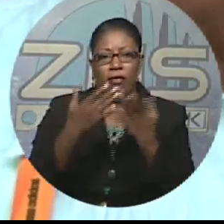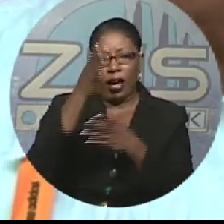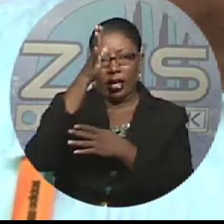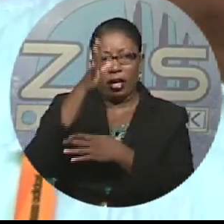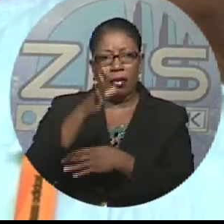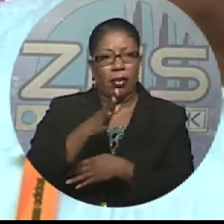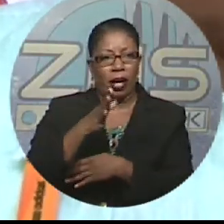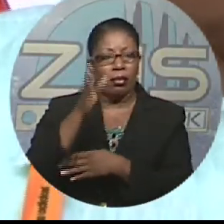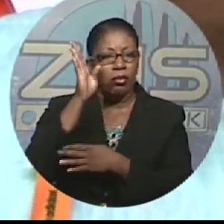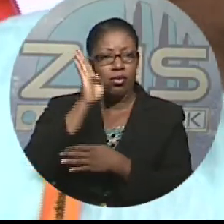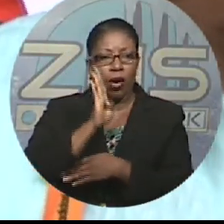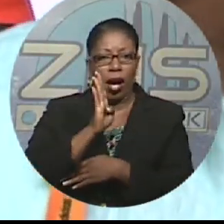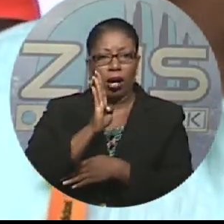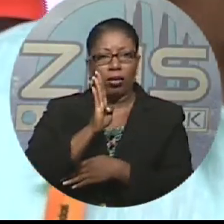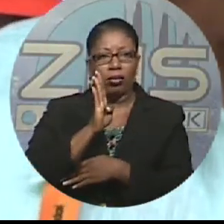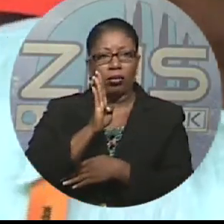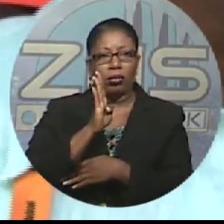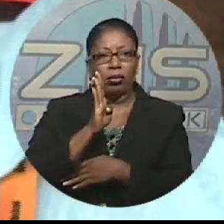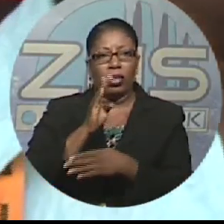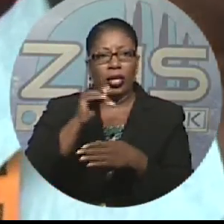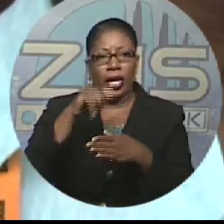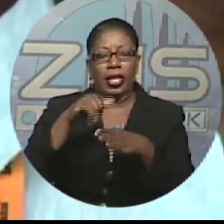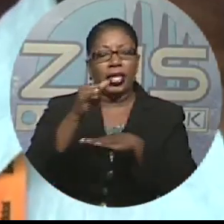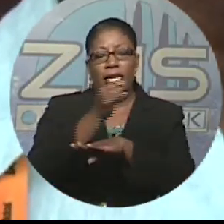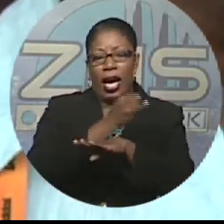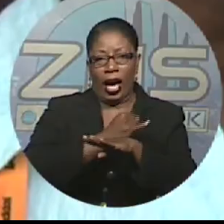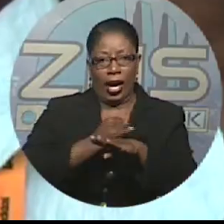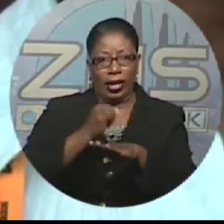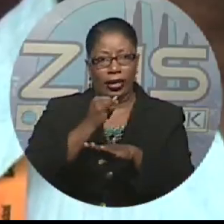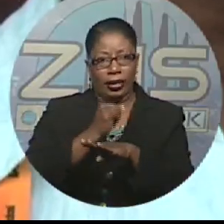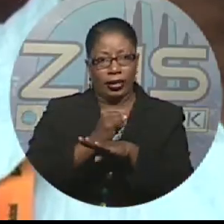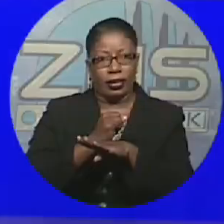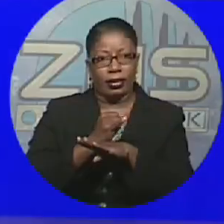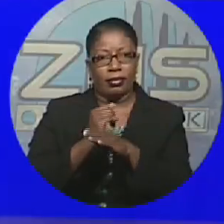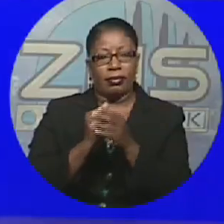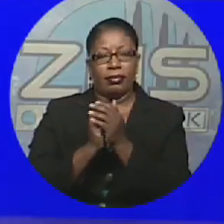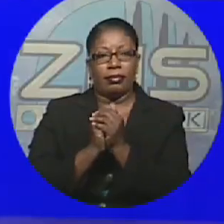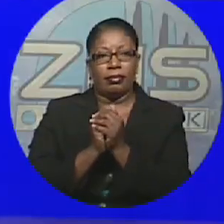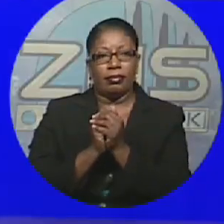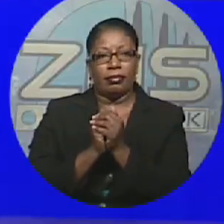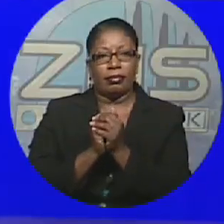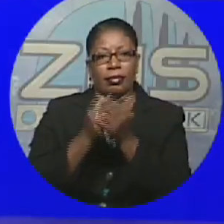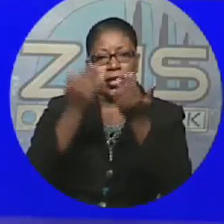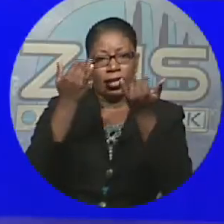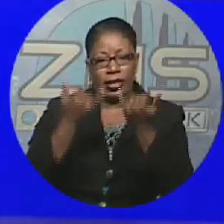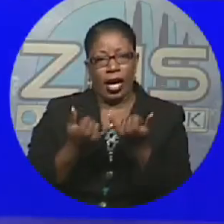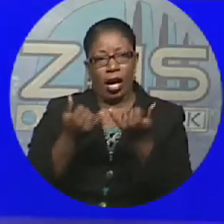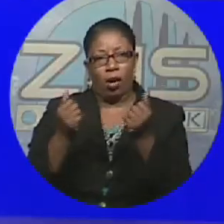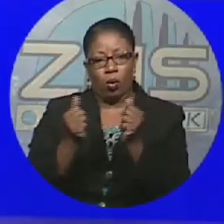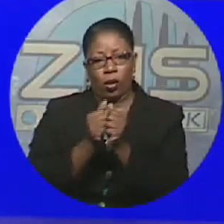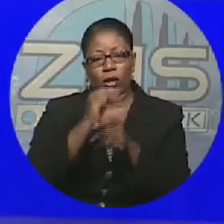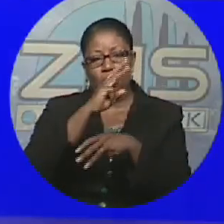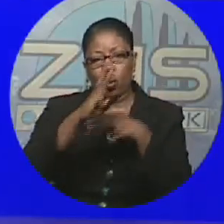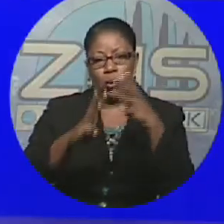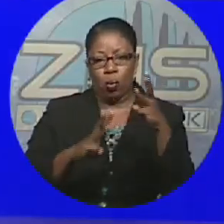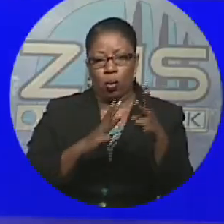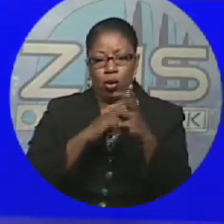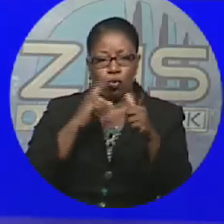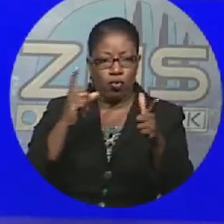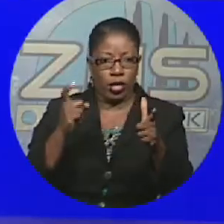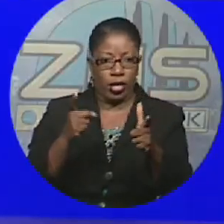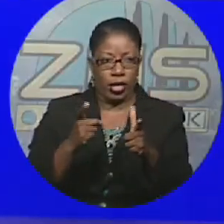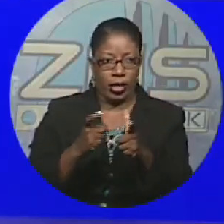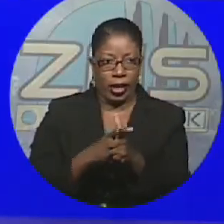firemen brown around the length and breadth of the islands of the Bahamas. Now, to go along with the World Relays, another